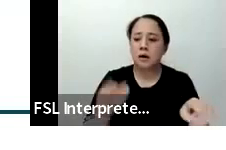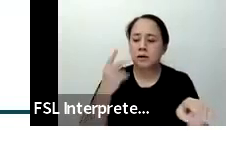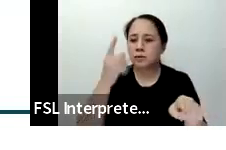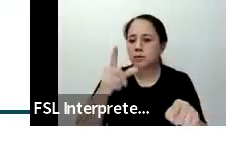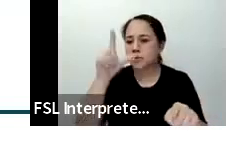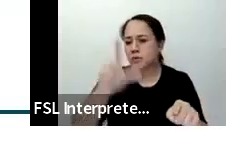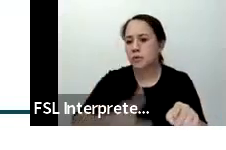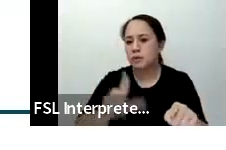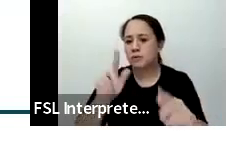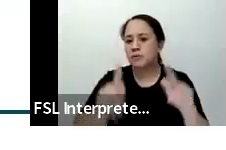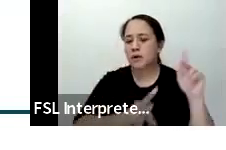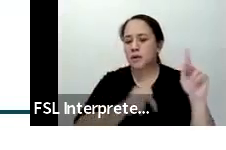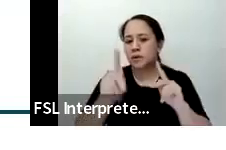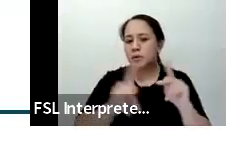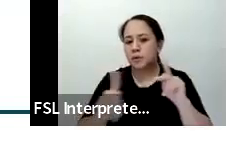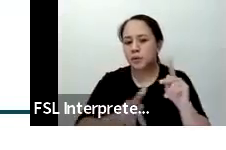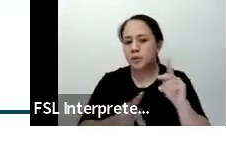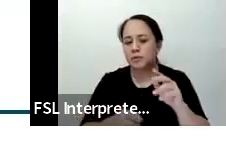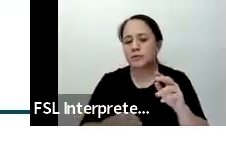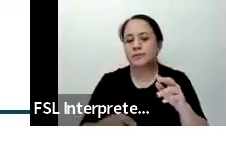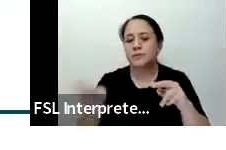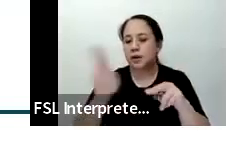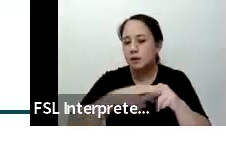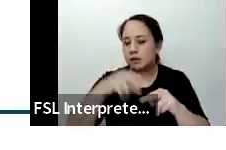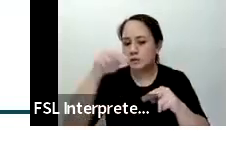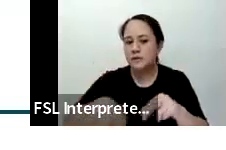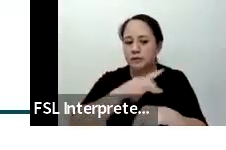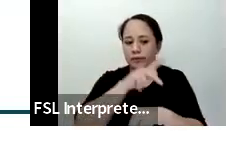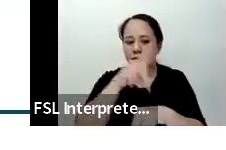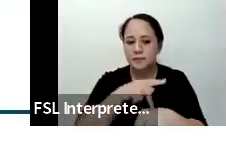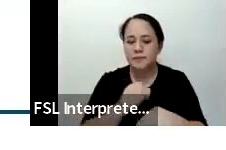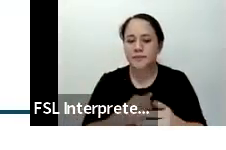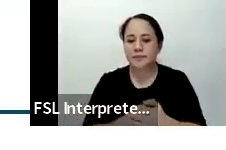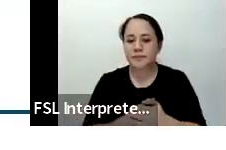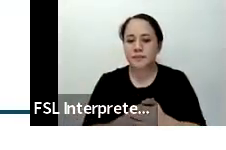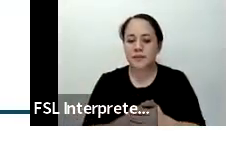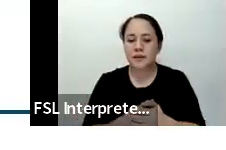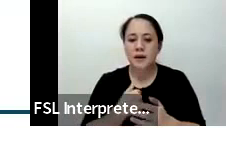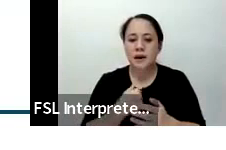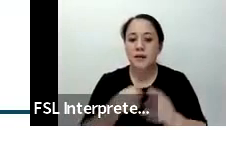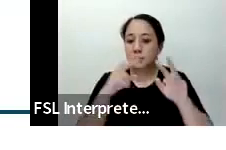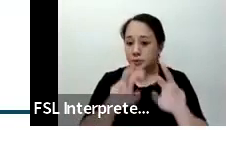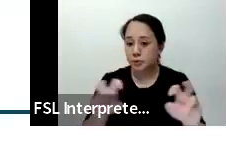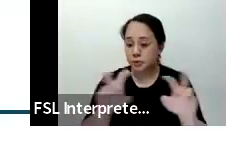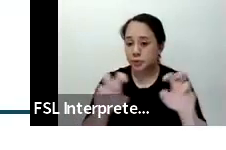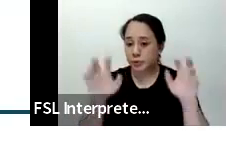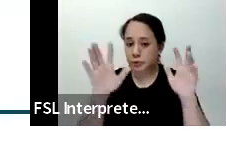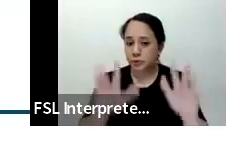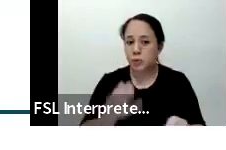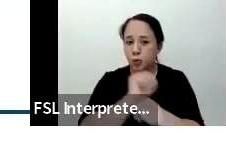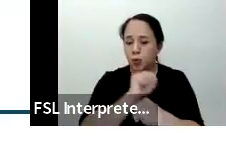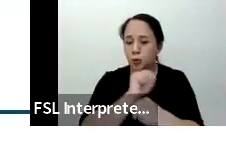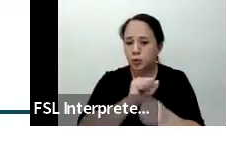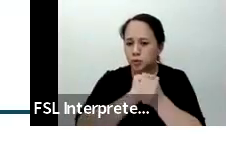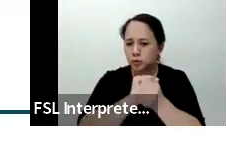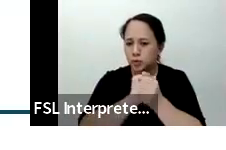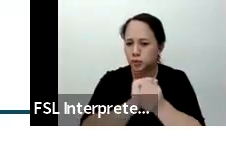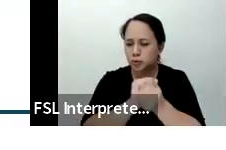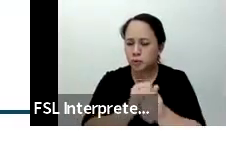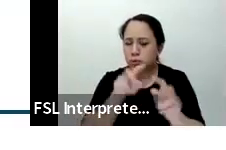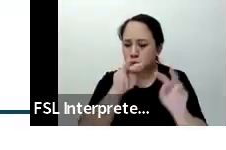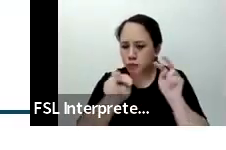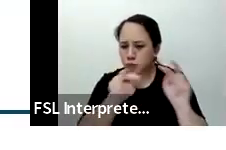of population growth rate in the Philippines. Policymakers and researchers should work together to monitor the most